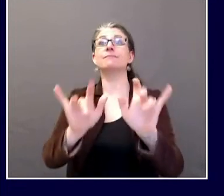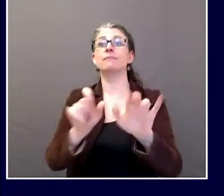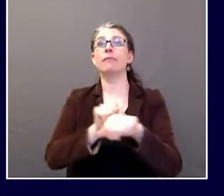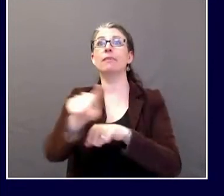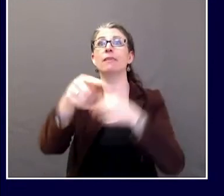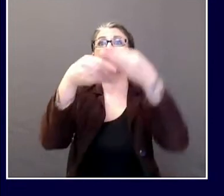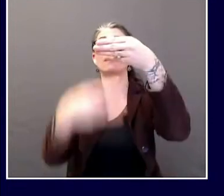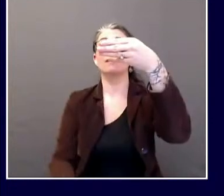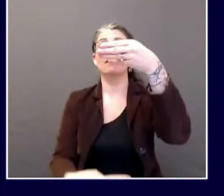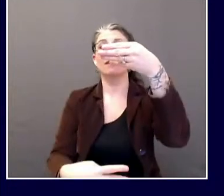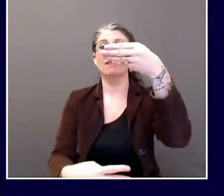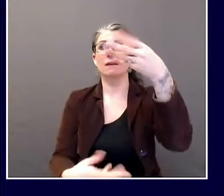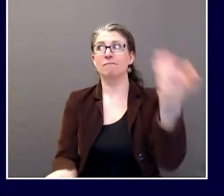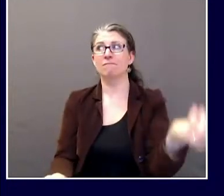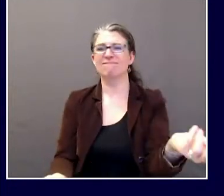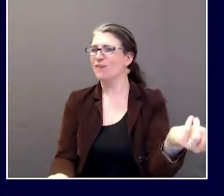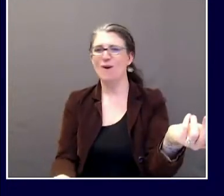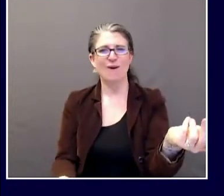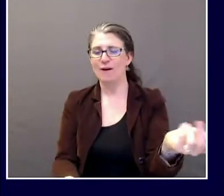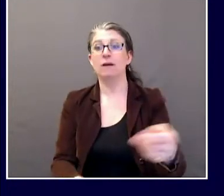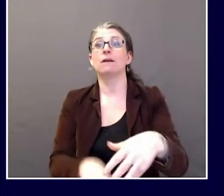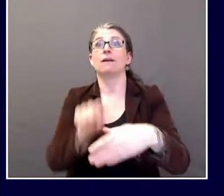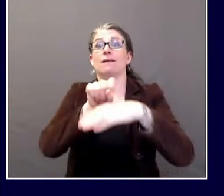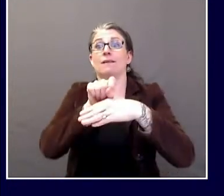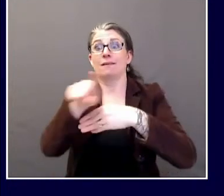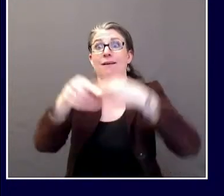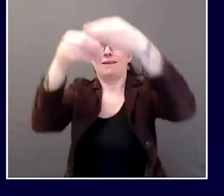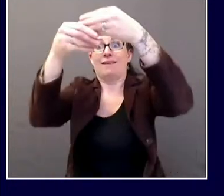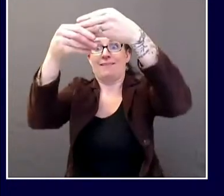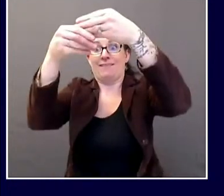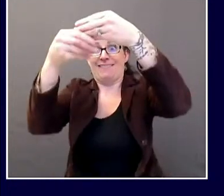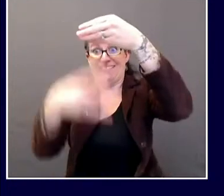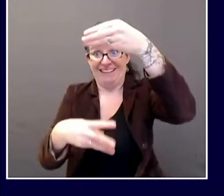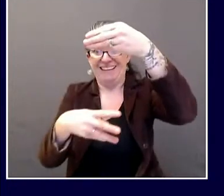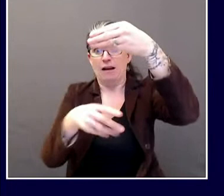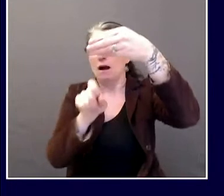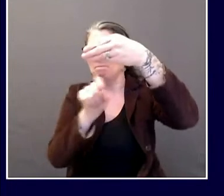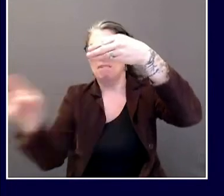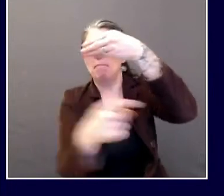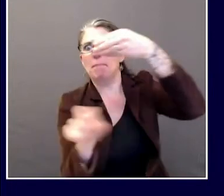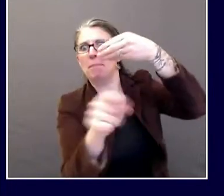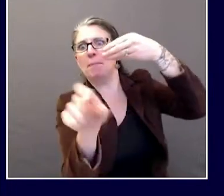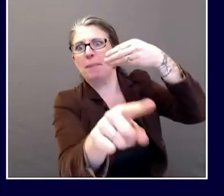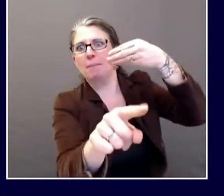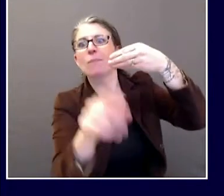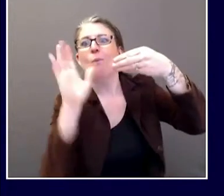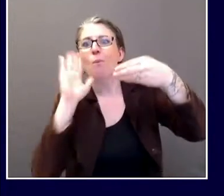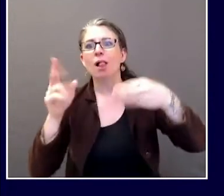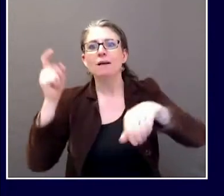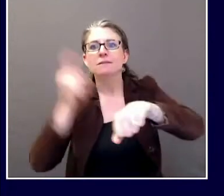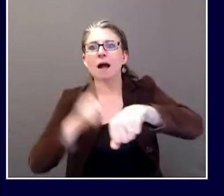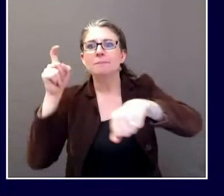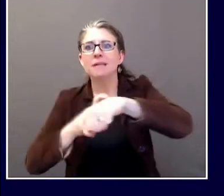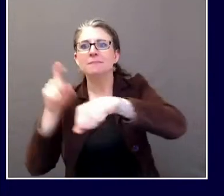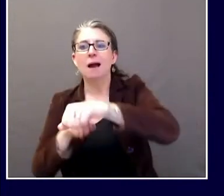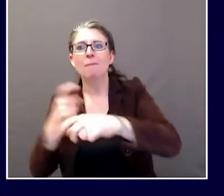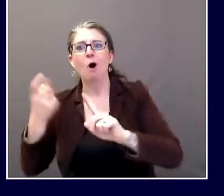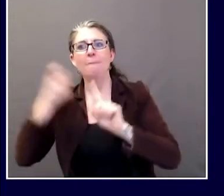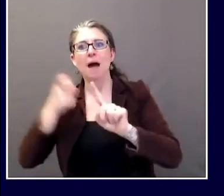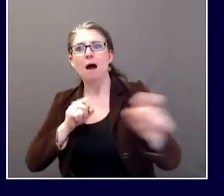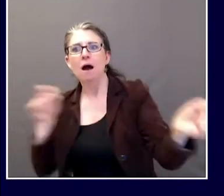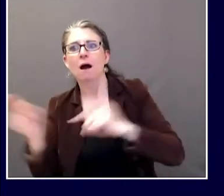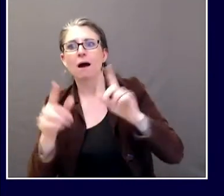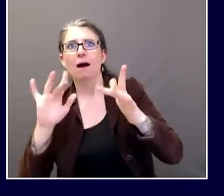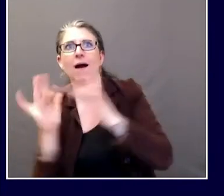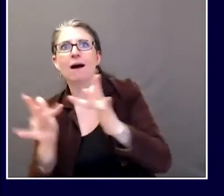I do ask for your patience. We want to get it right rather than just get it fast. A related question